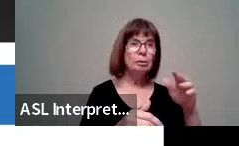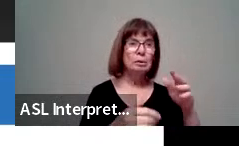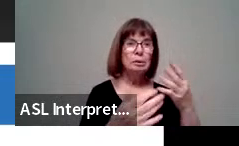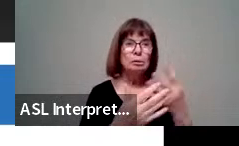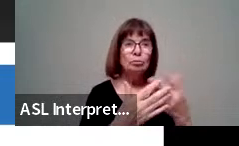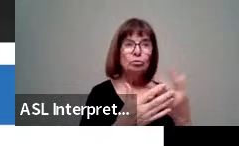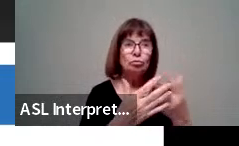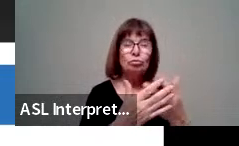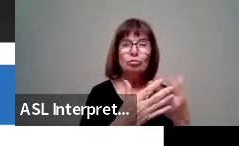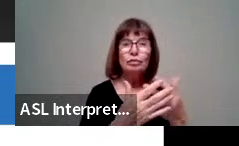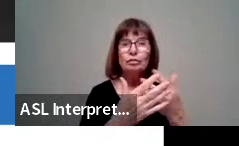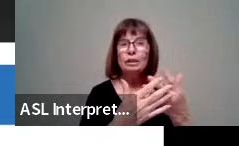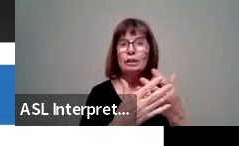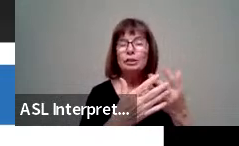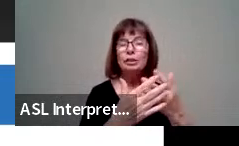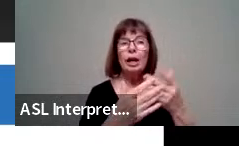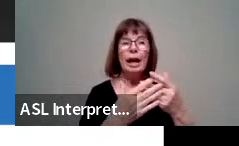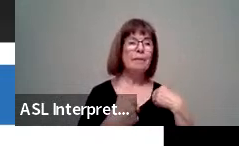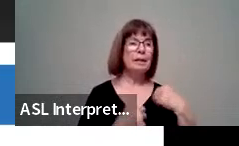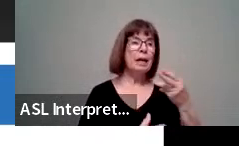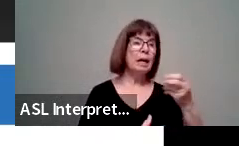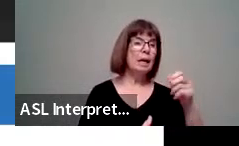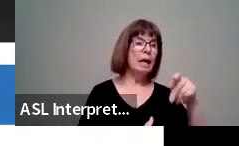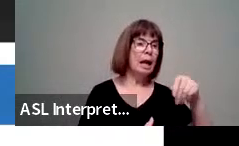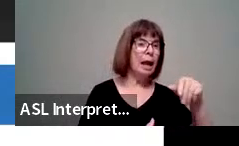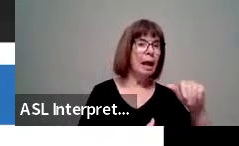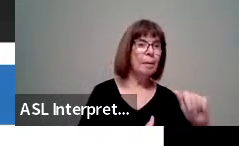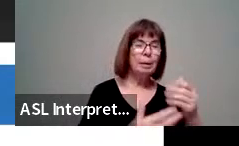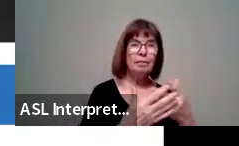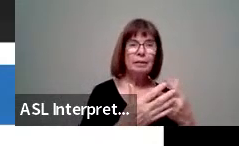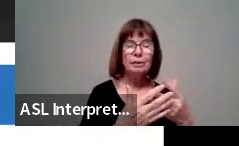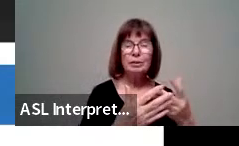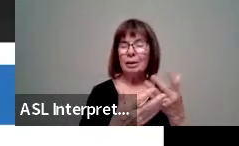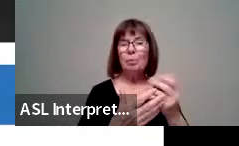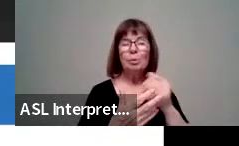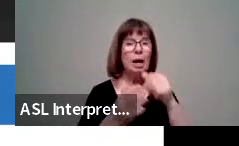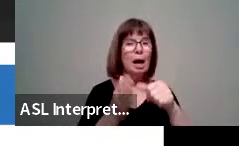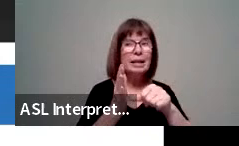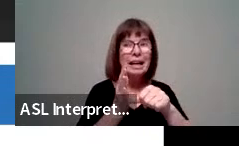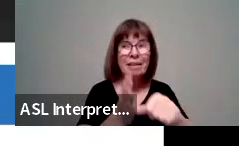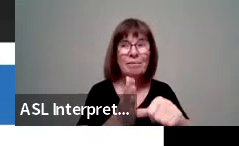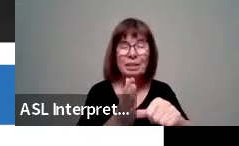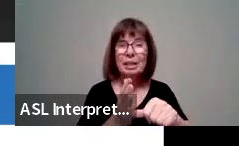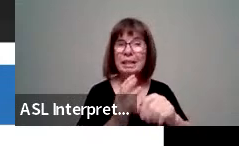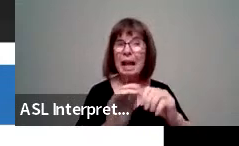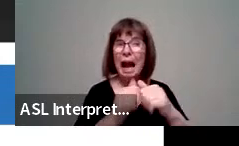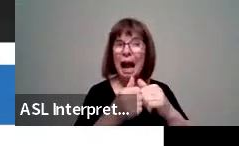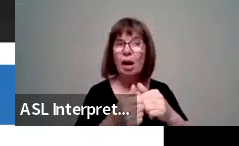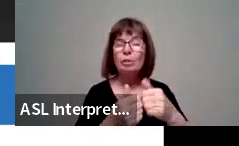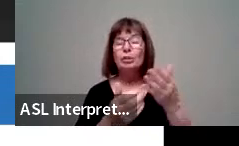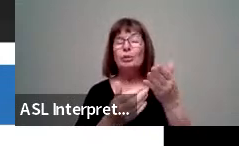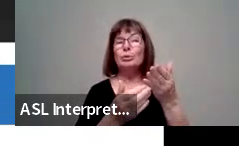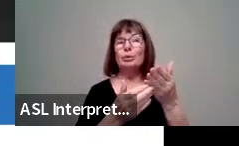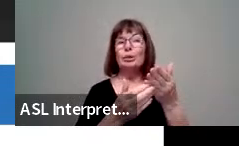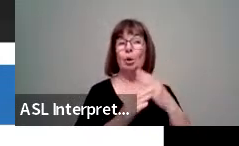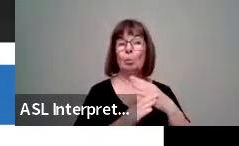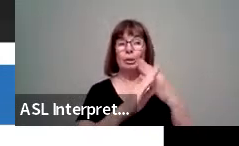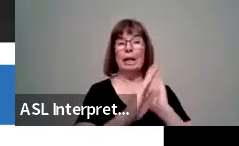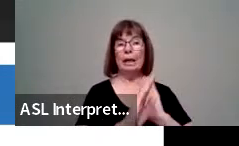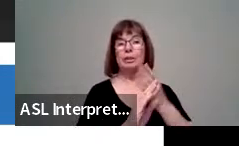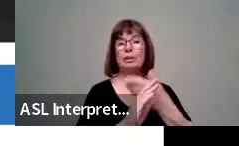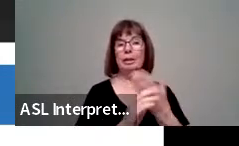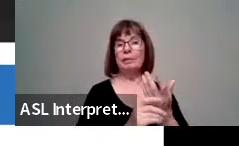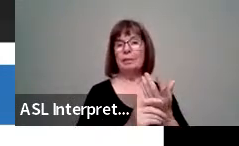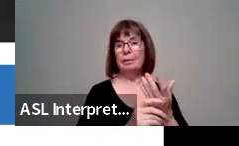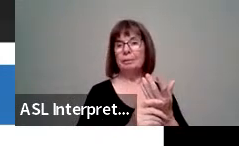filters. We're not emphasizing the ways that we can continue to protect ourselves, even in the absence of the federal funding